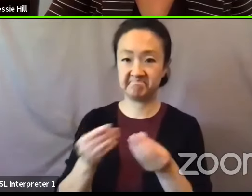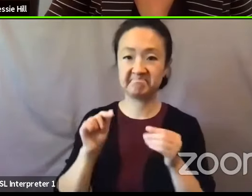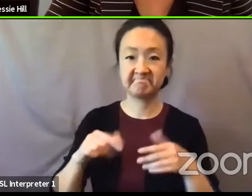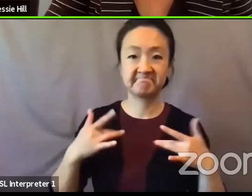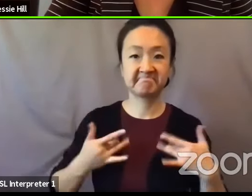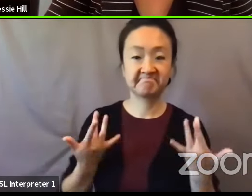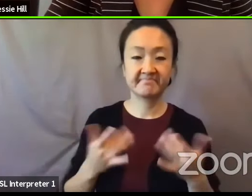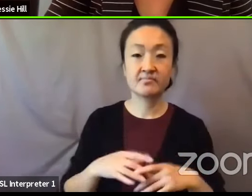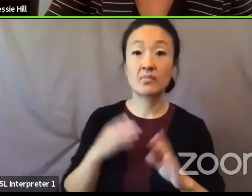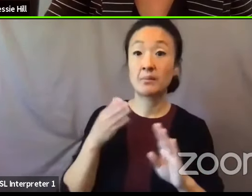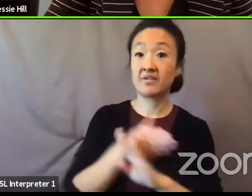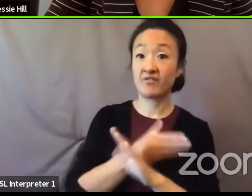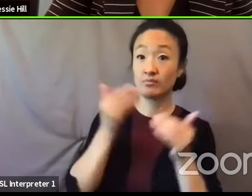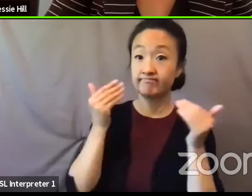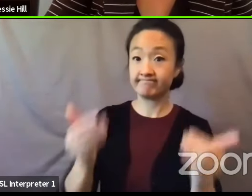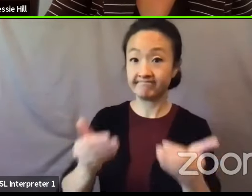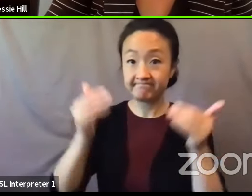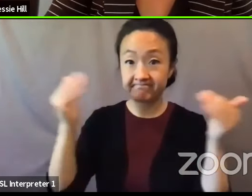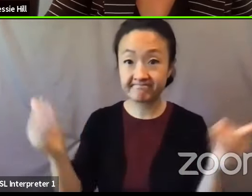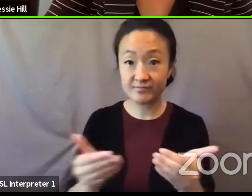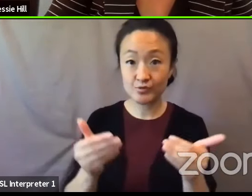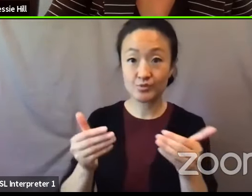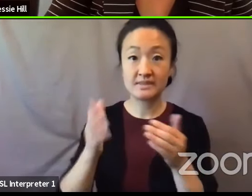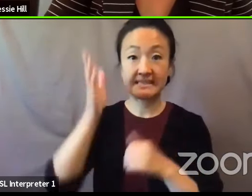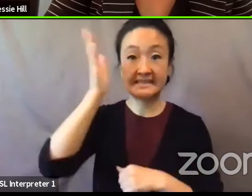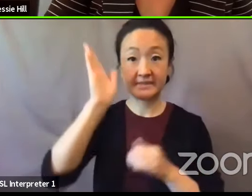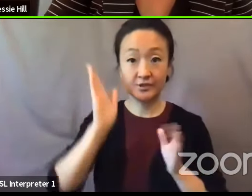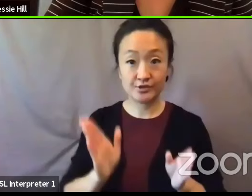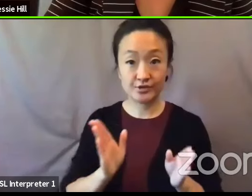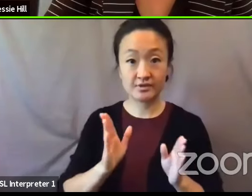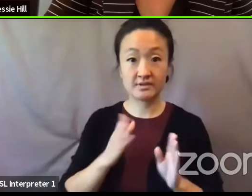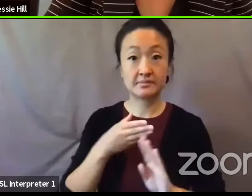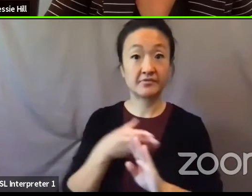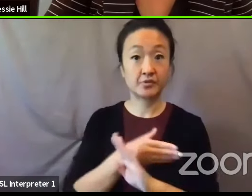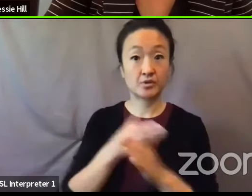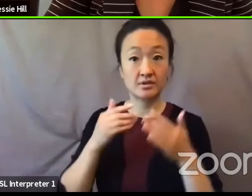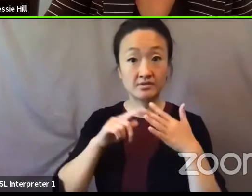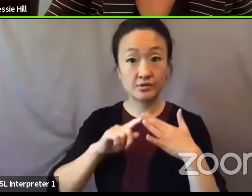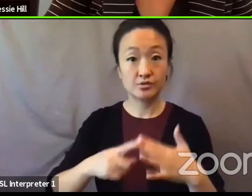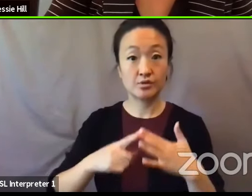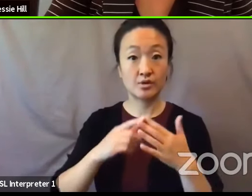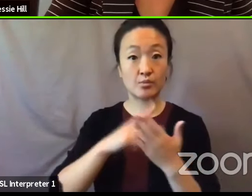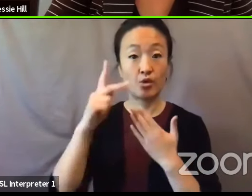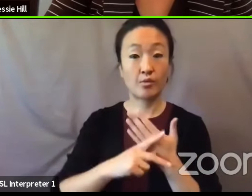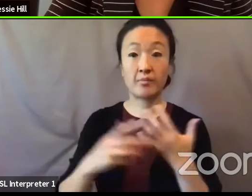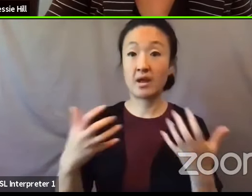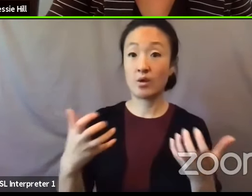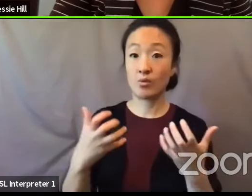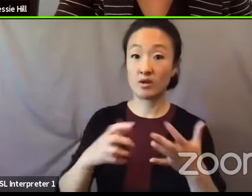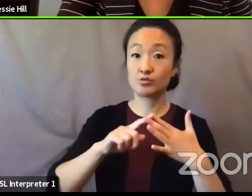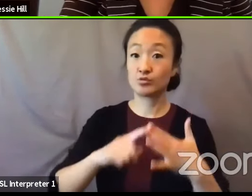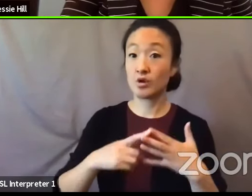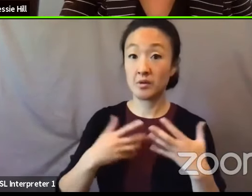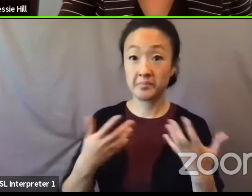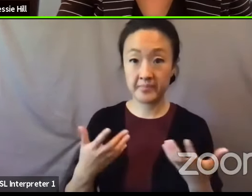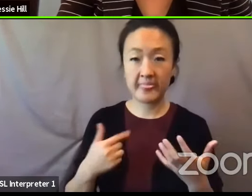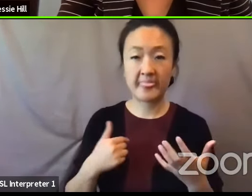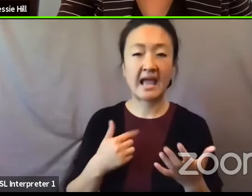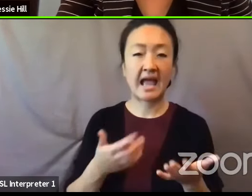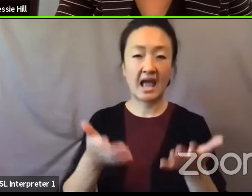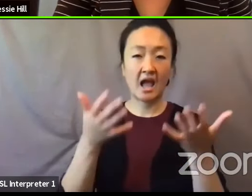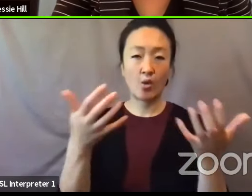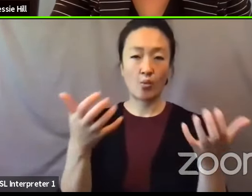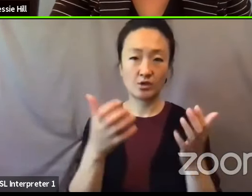Before I introduce our speakers and begin the program, I would like to begin by asking for 8 minutes